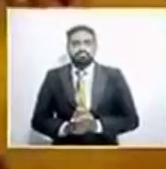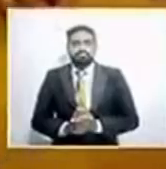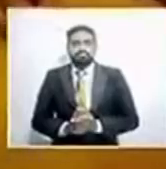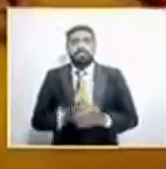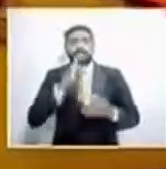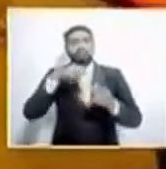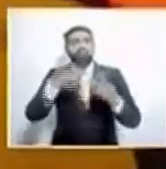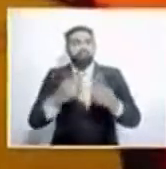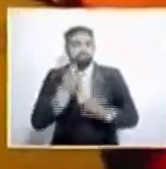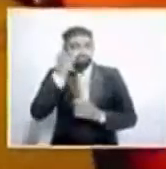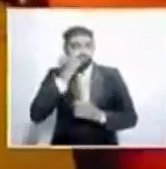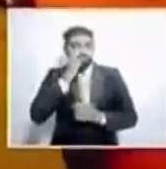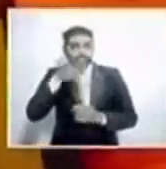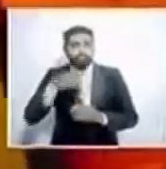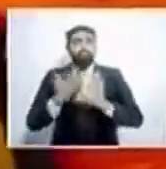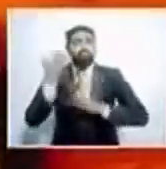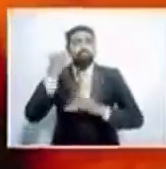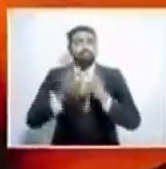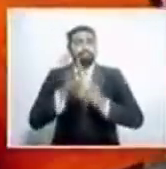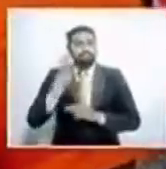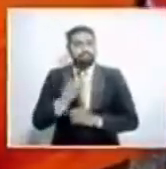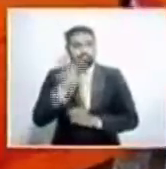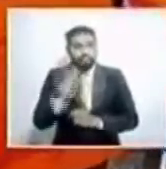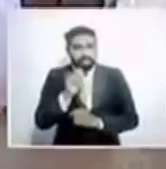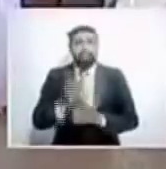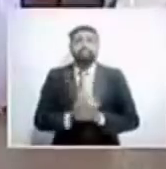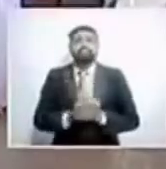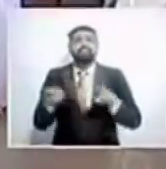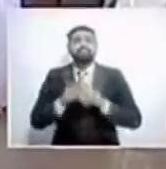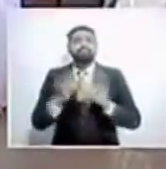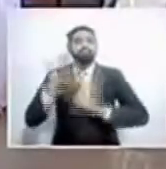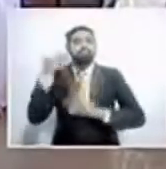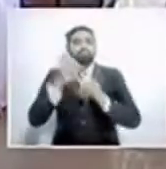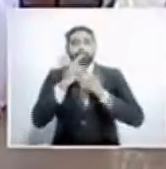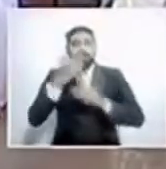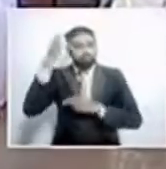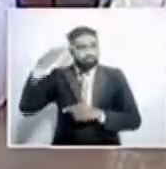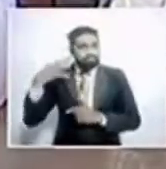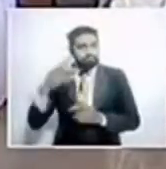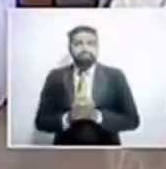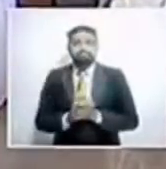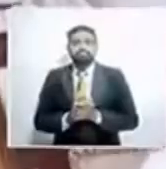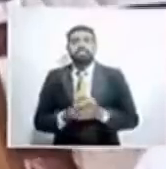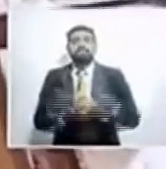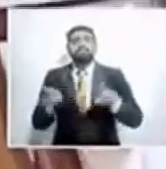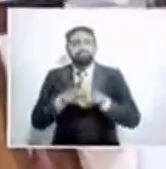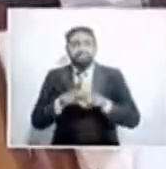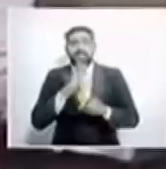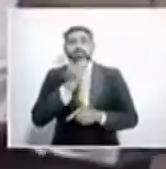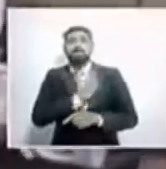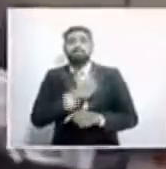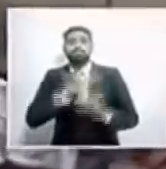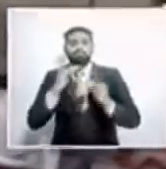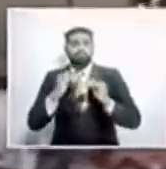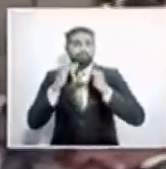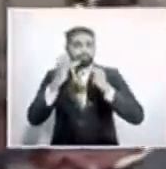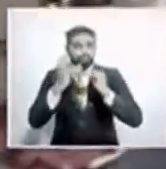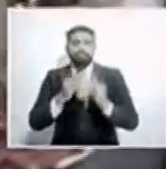President Maithripala Sirisena, former Speaker Karu Jayasurya, and Chief Theri of the Sri Lanka Ramani sect, were present at the event.